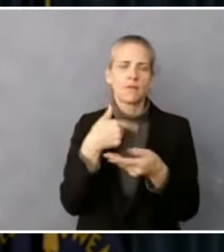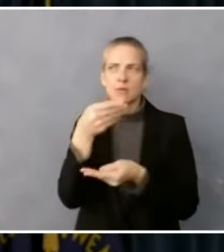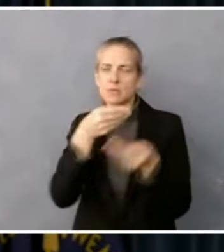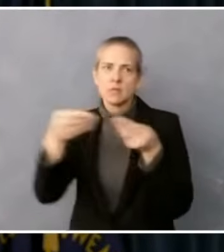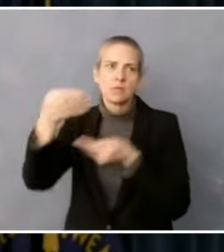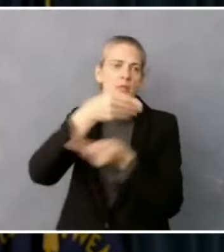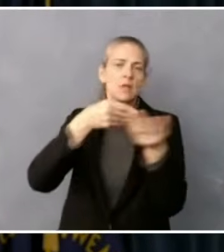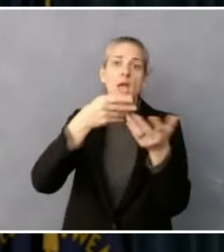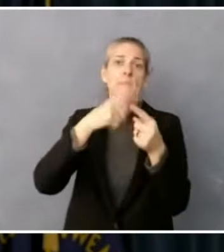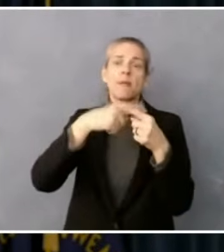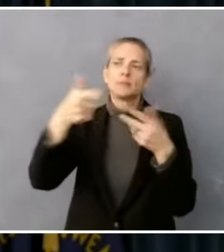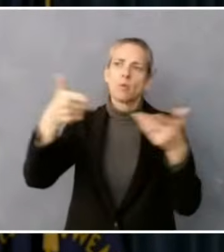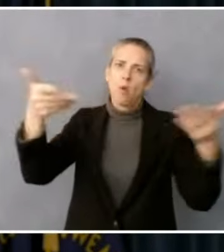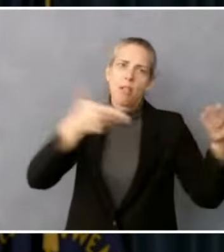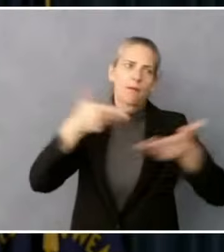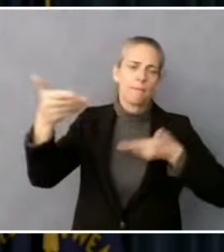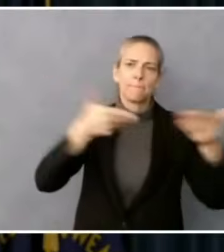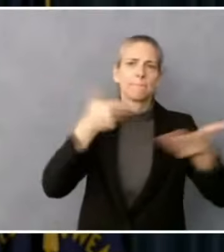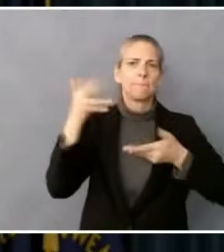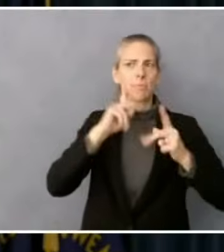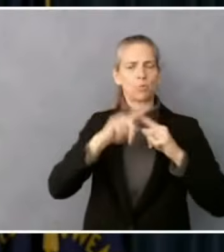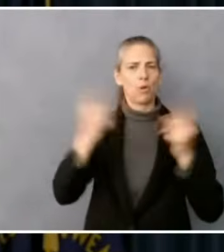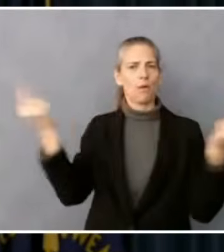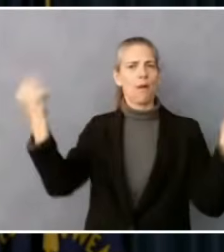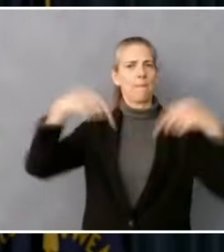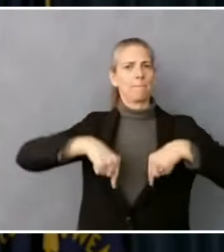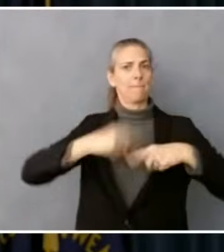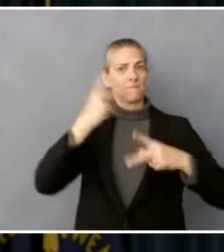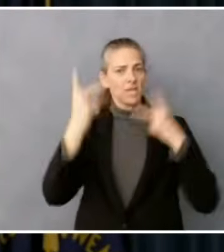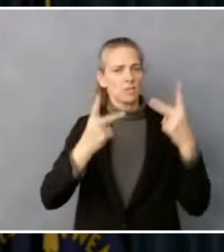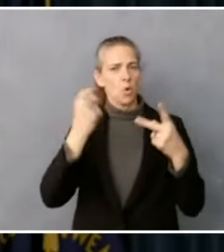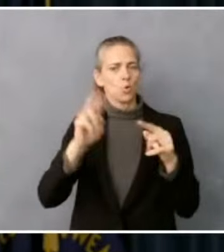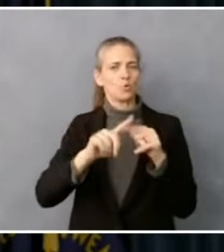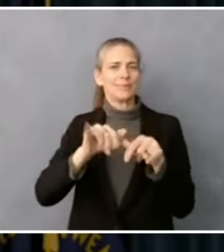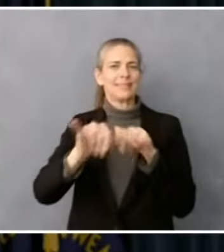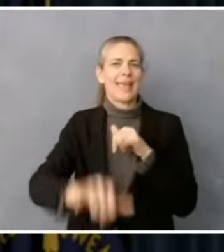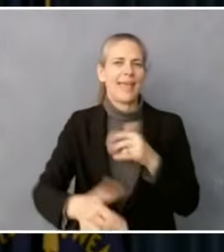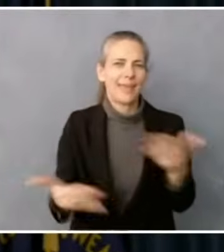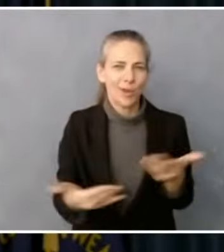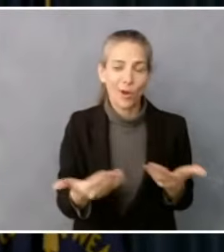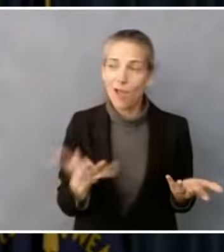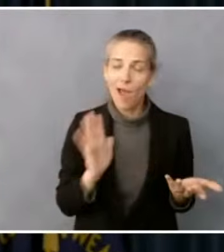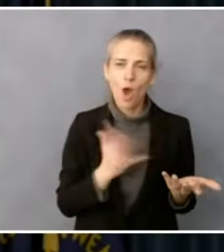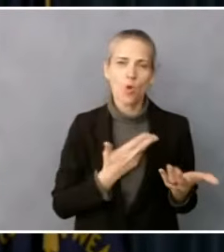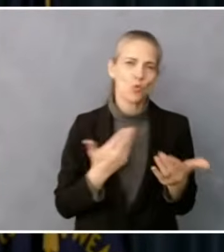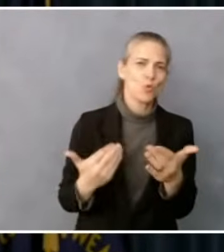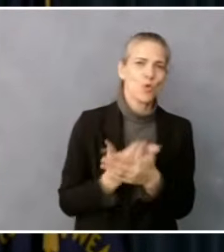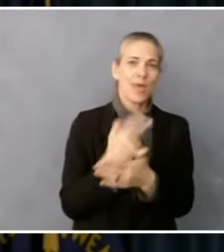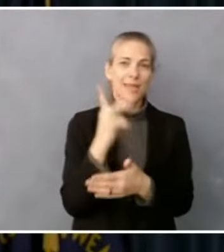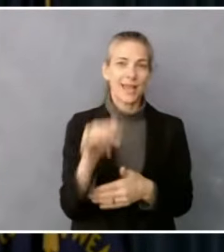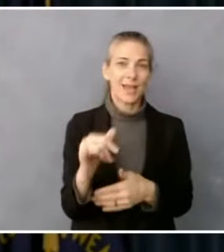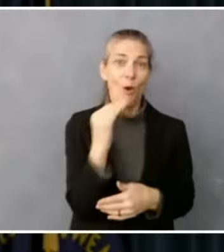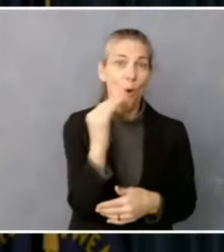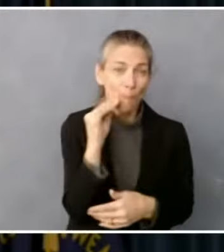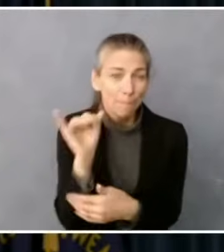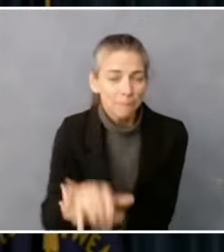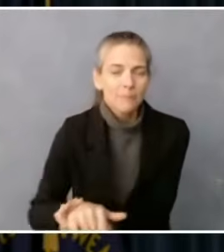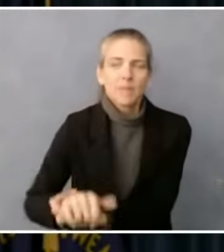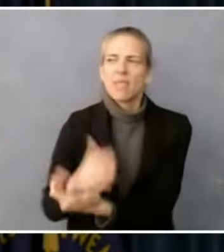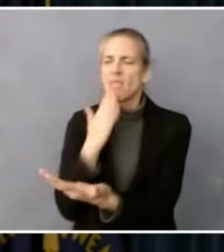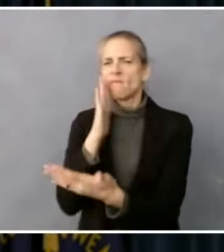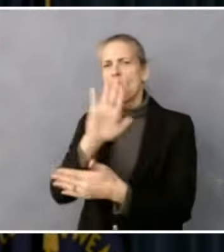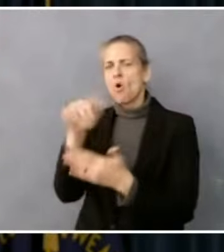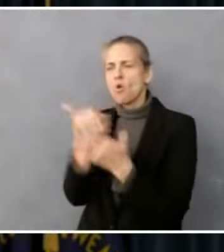for so many people coming to visit or stay in our new Kentucky home. I want to thank all the operations managers, air traffic